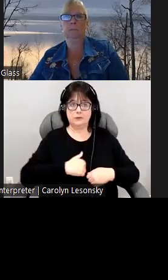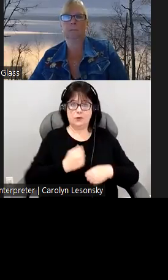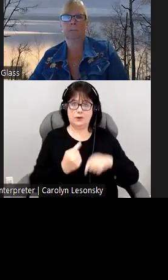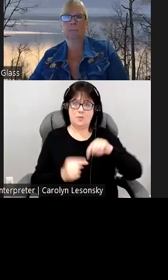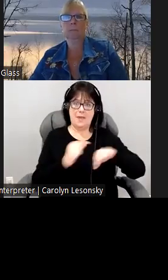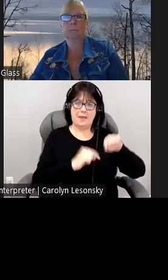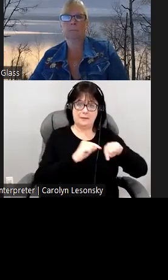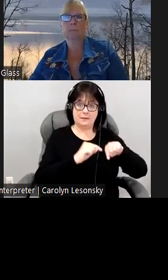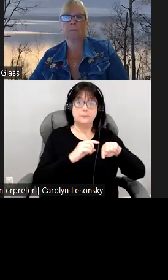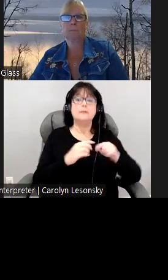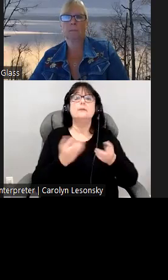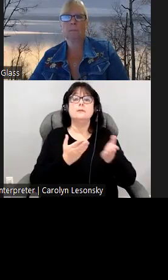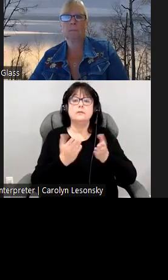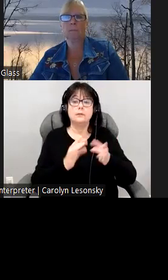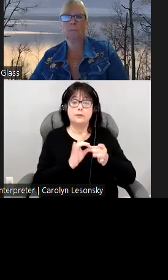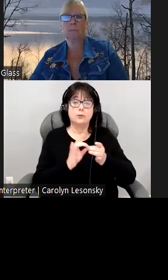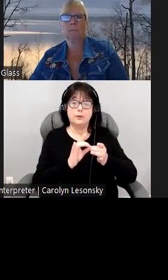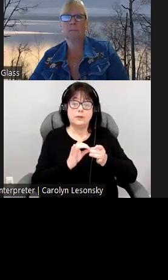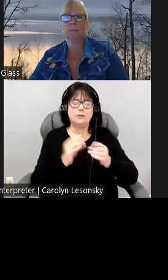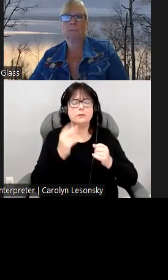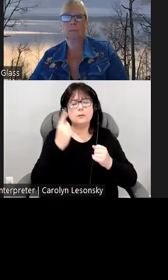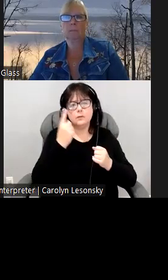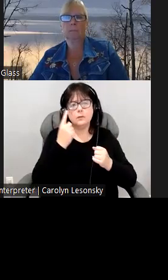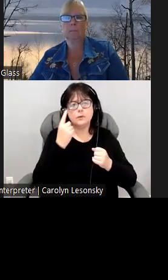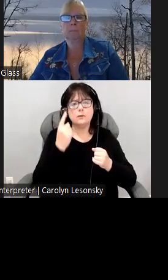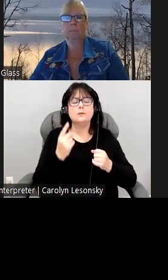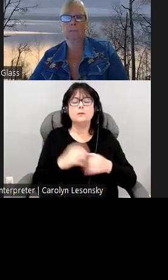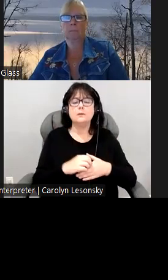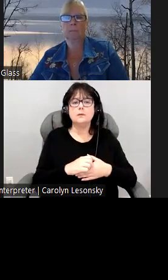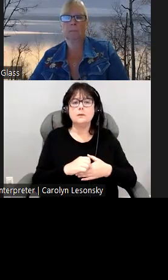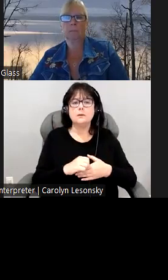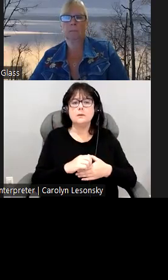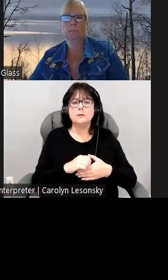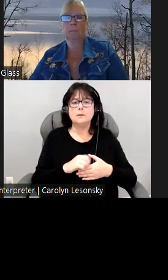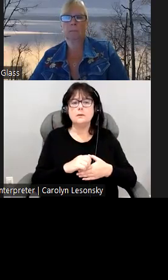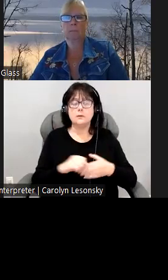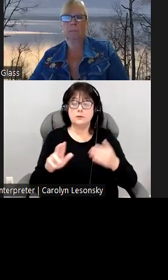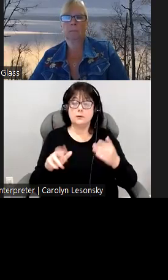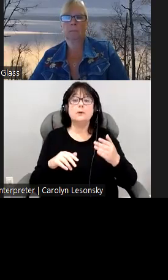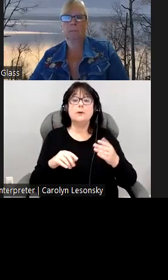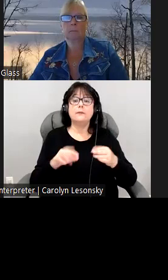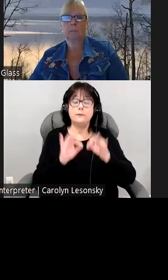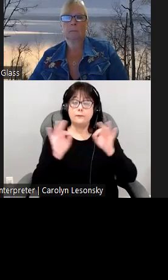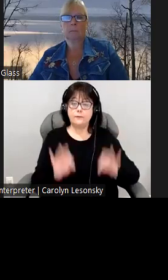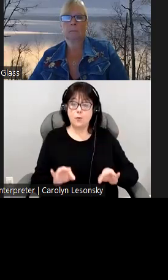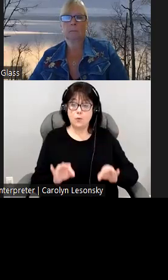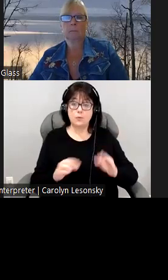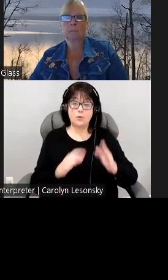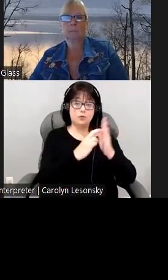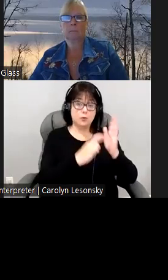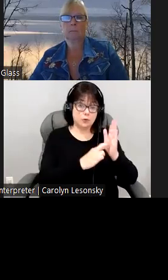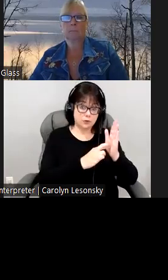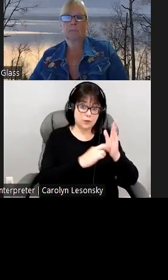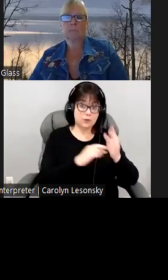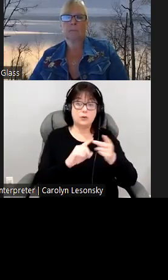to service coordination, but are there any fields on the registration or exit form or within the learner